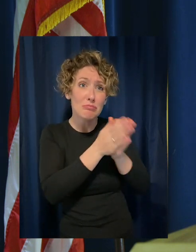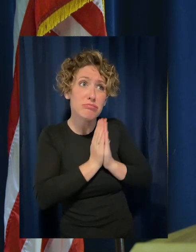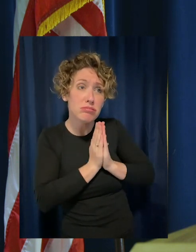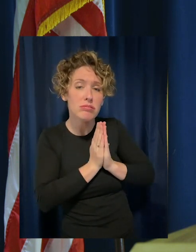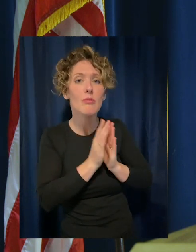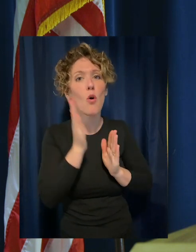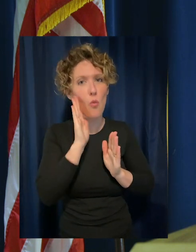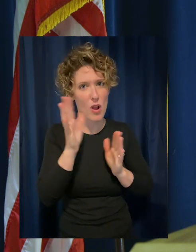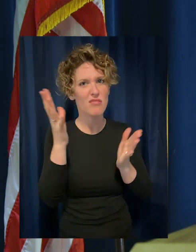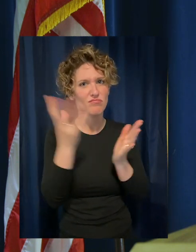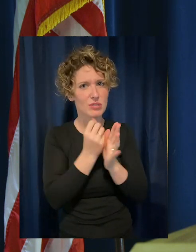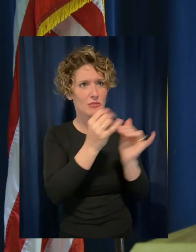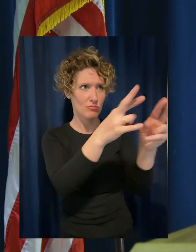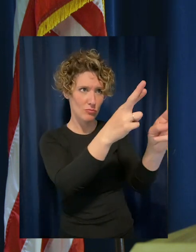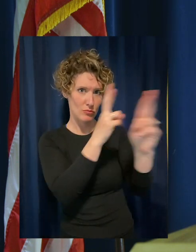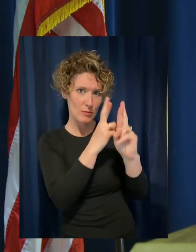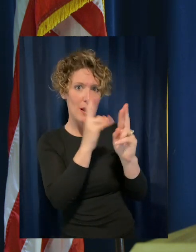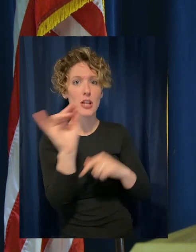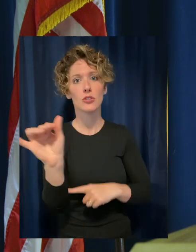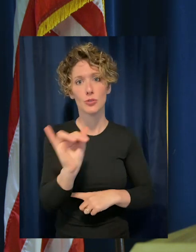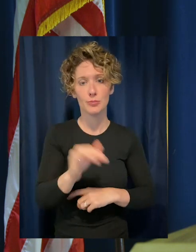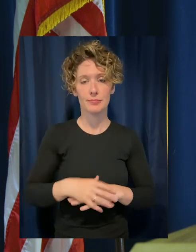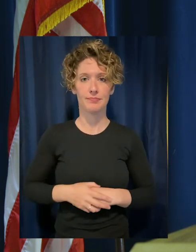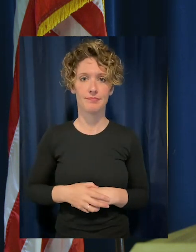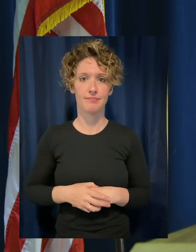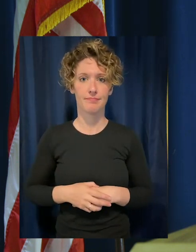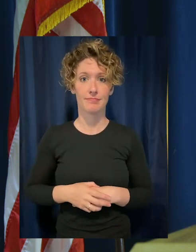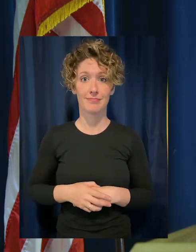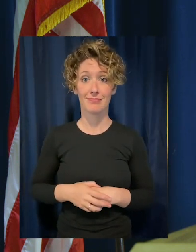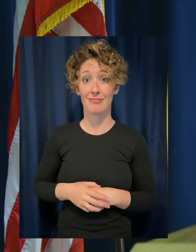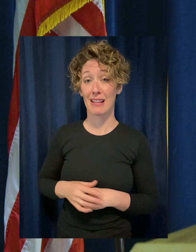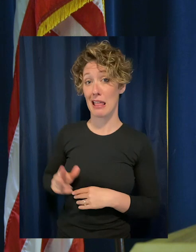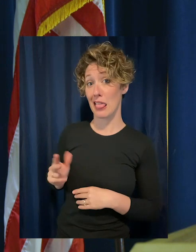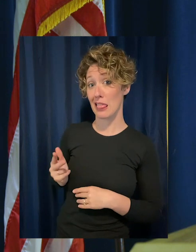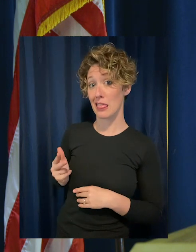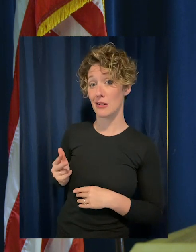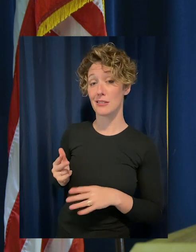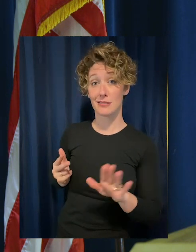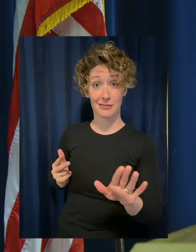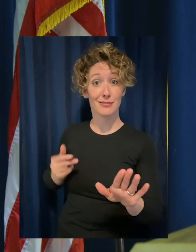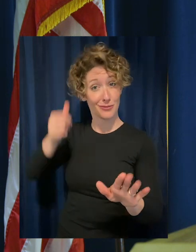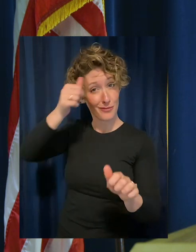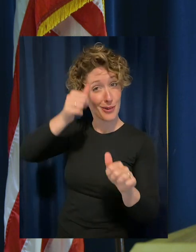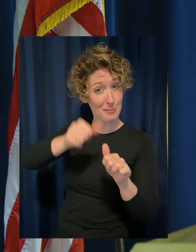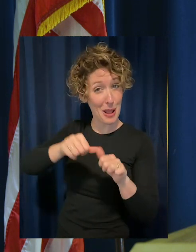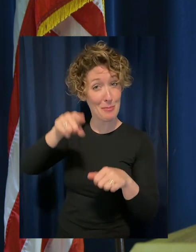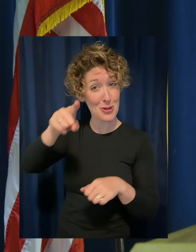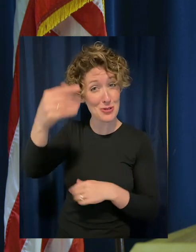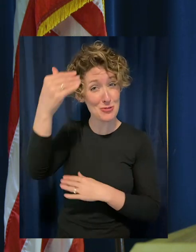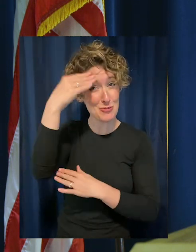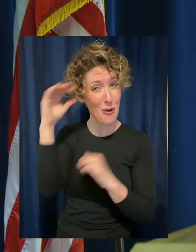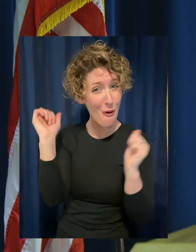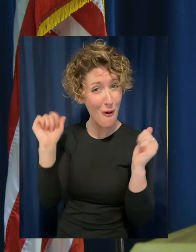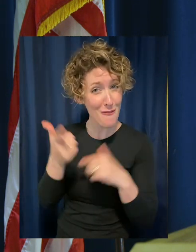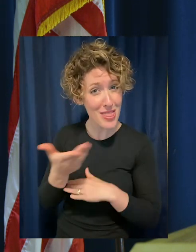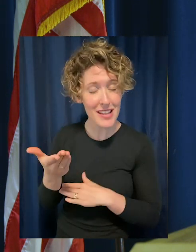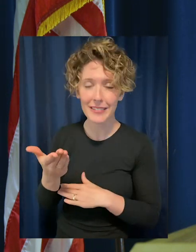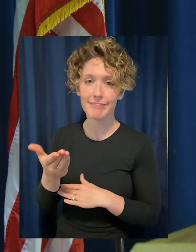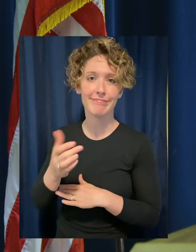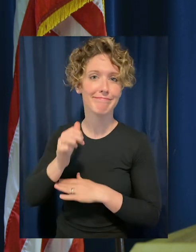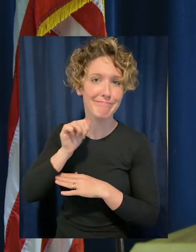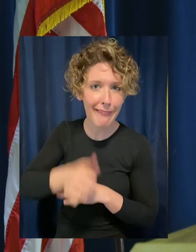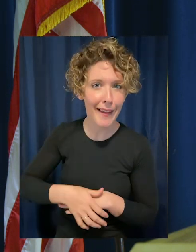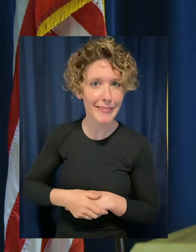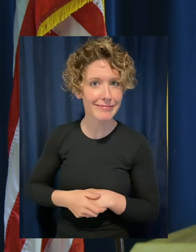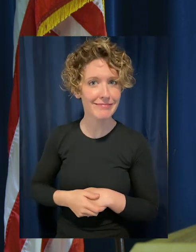don't and won't know everything. Many brains are smarter than one brain. It's okay to need people, as they need